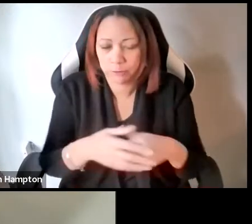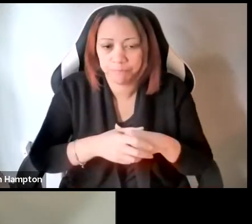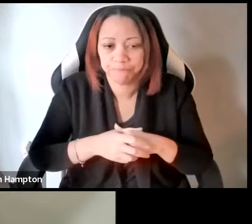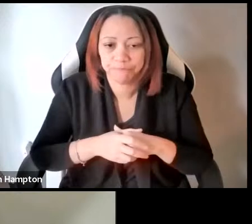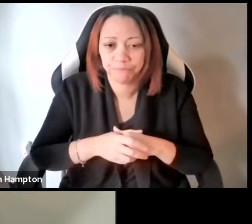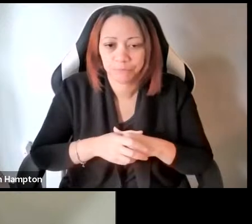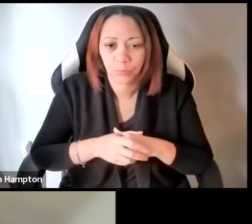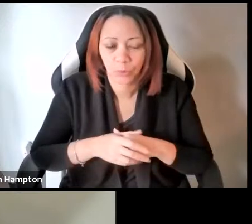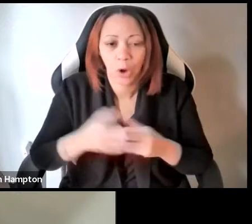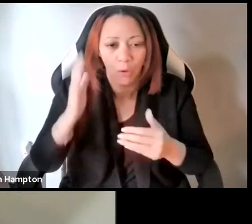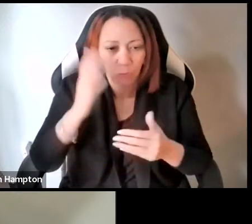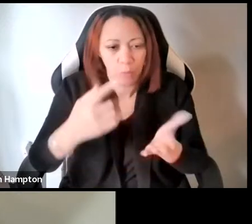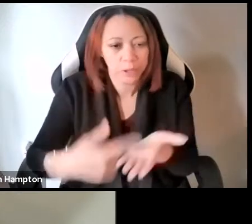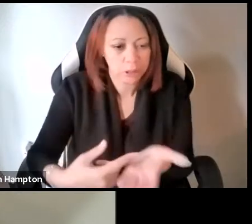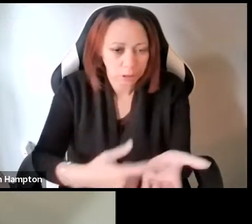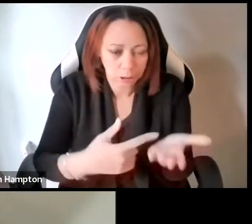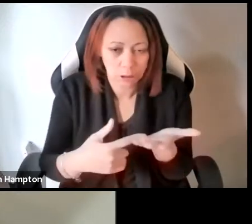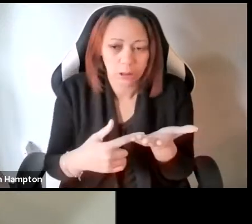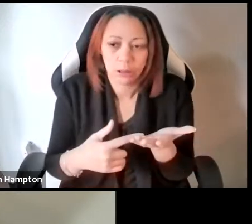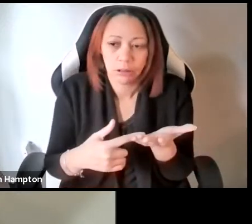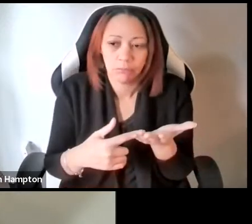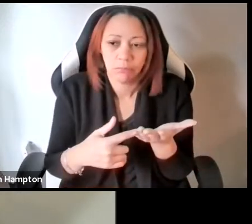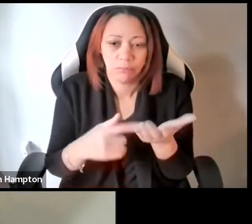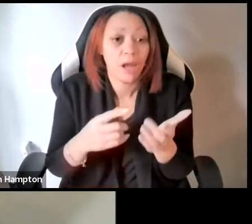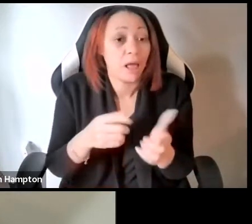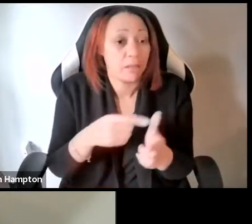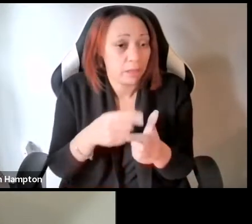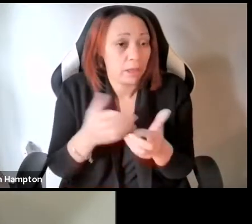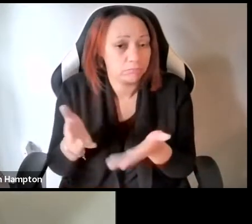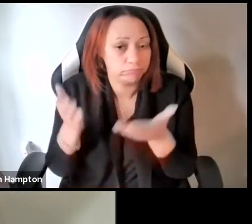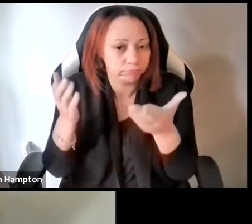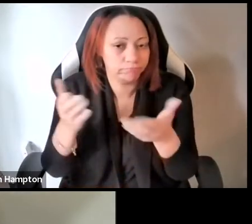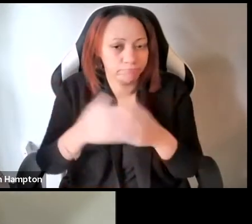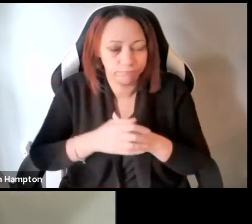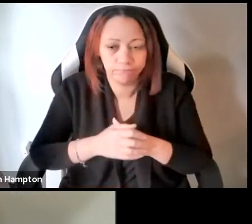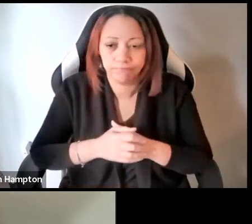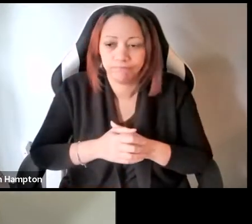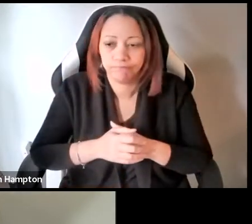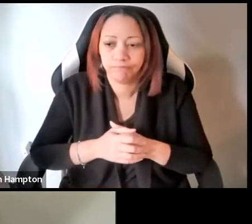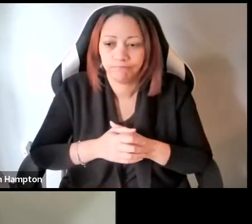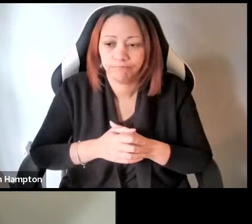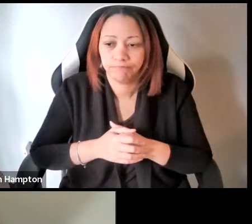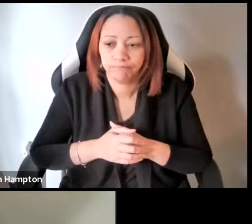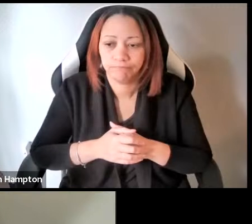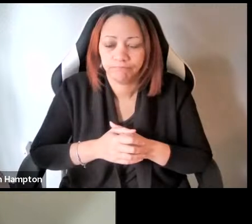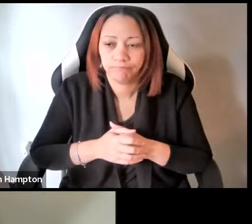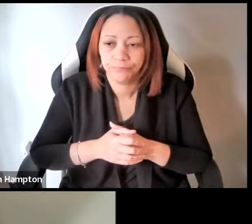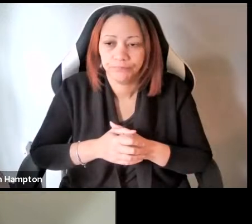discussed and presented.